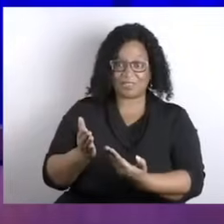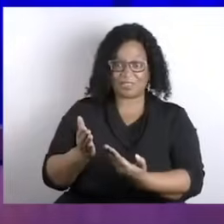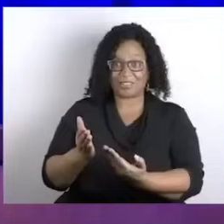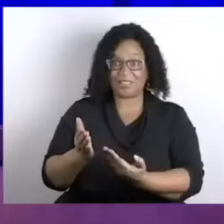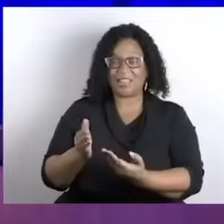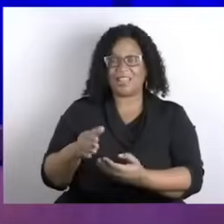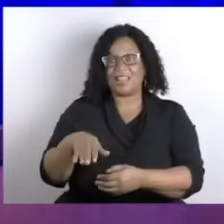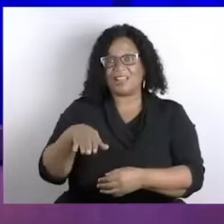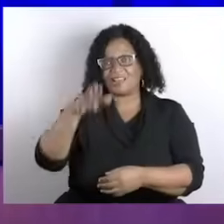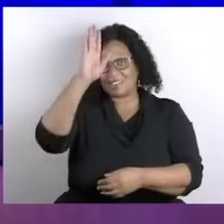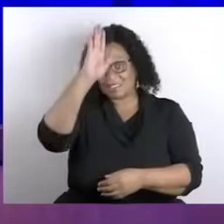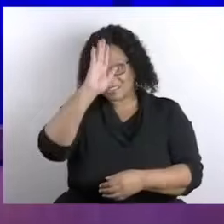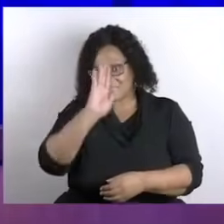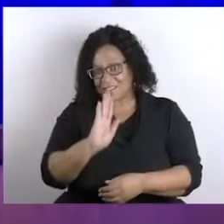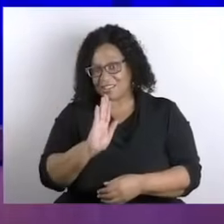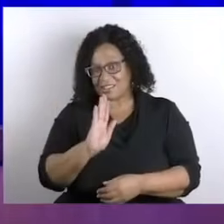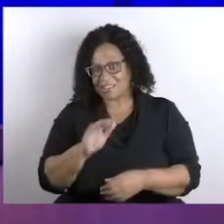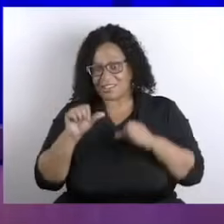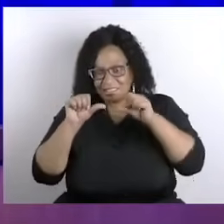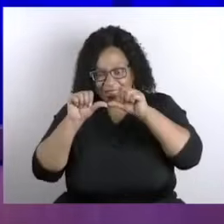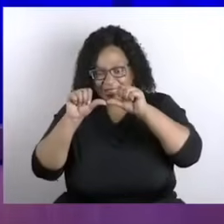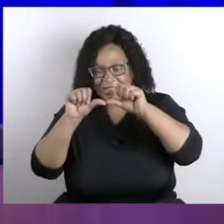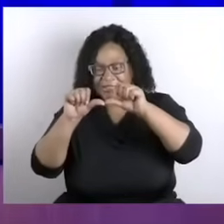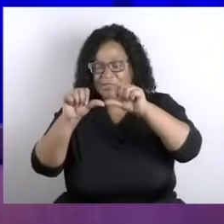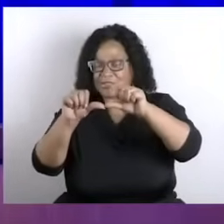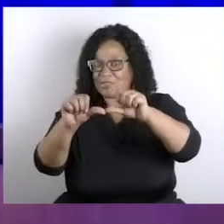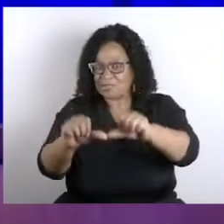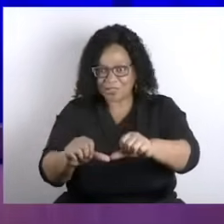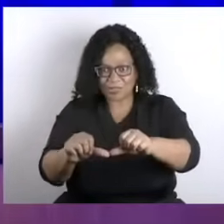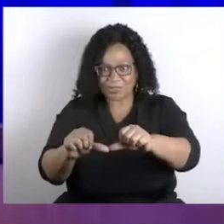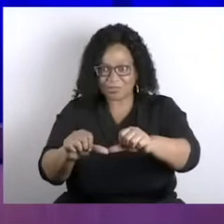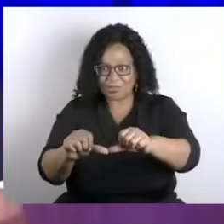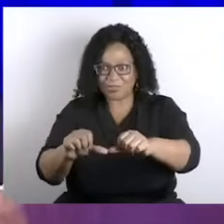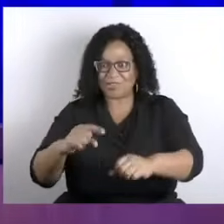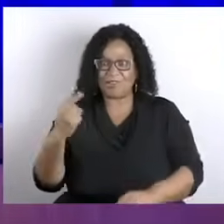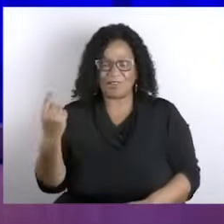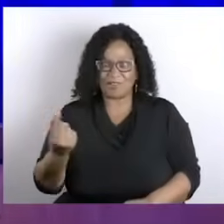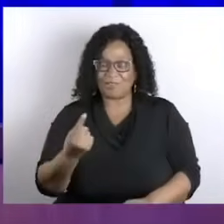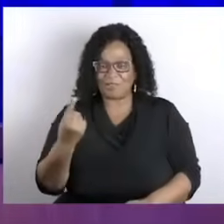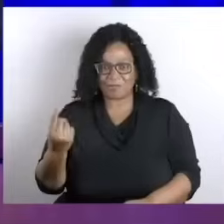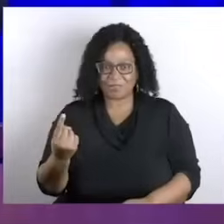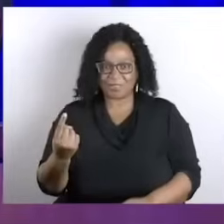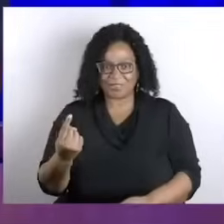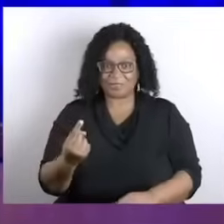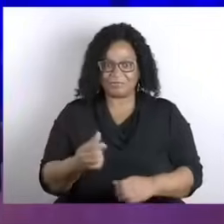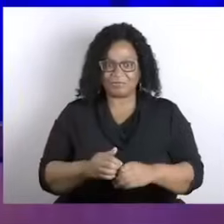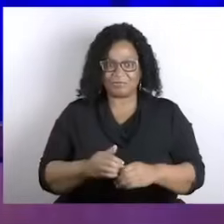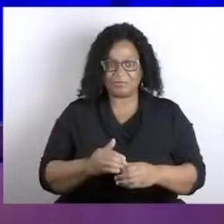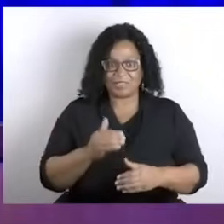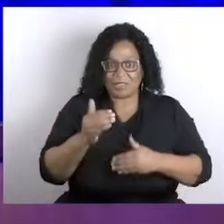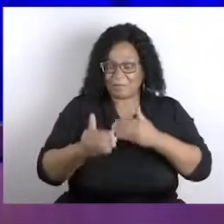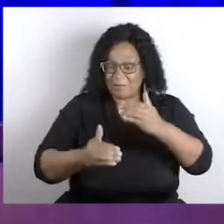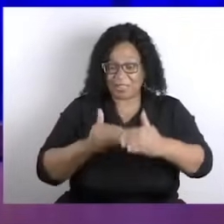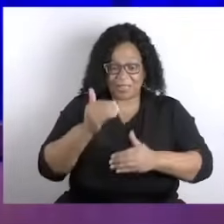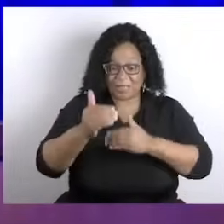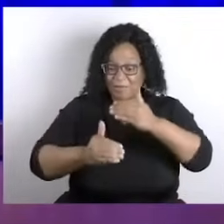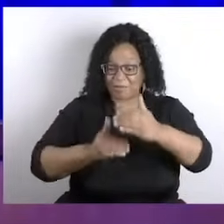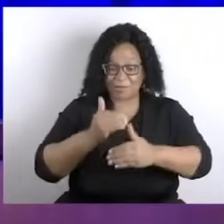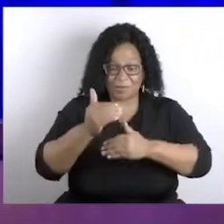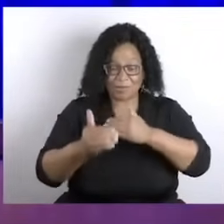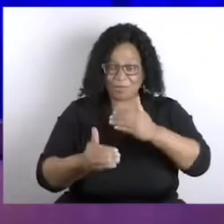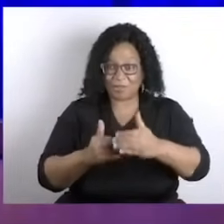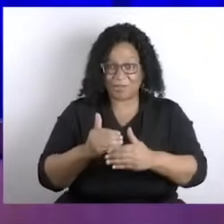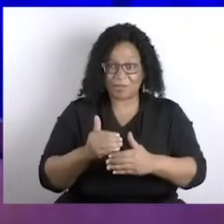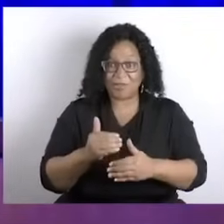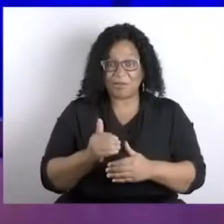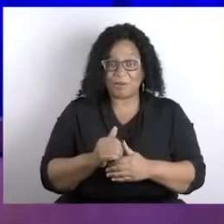Great is thy faithfulness, Lord, unto me. Let me keep on moving with the message. I do not want to hold you too long, but watch